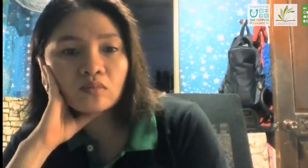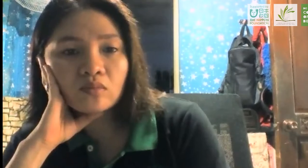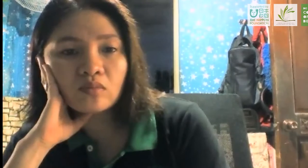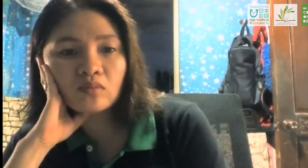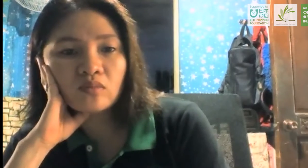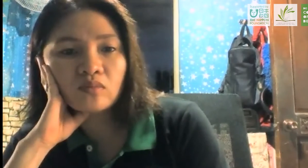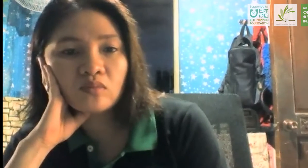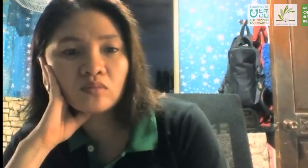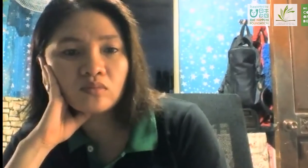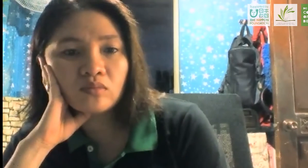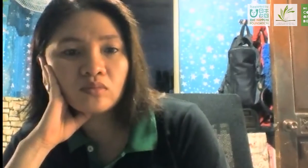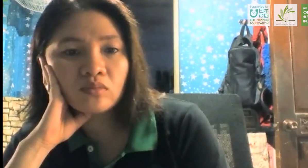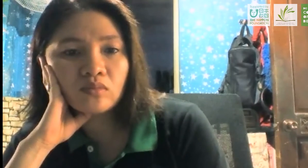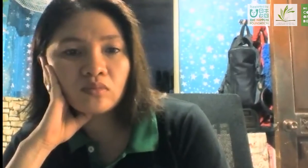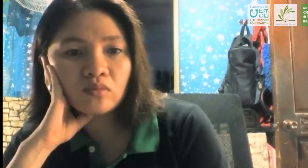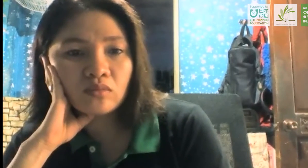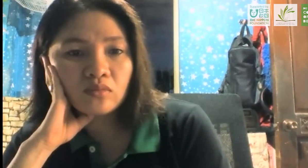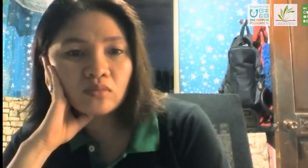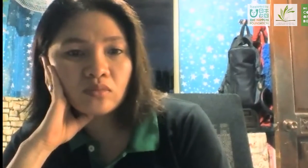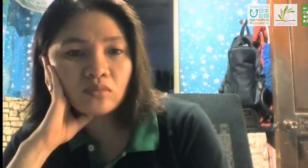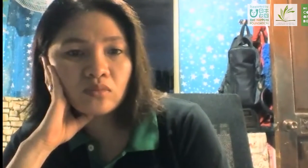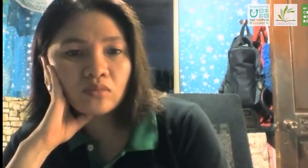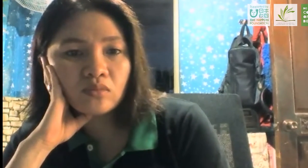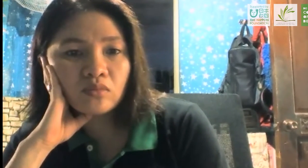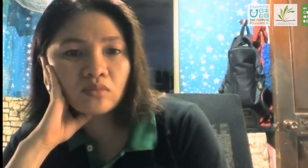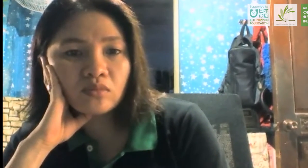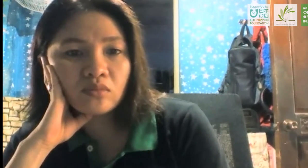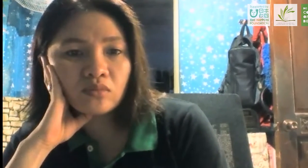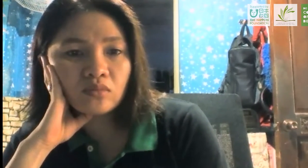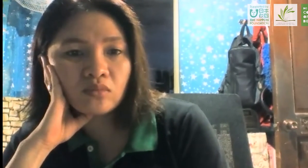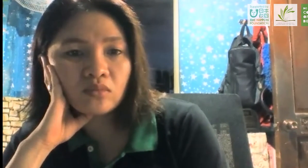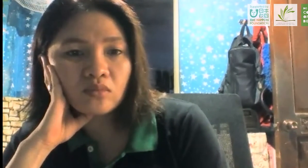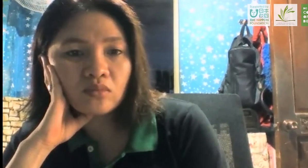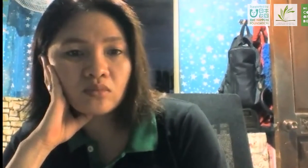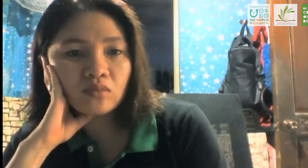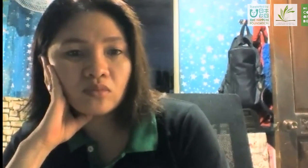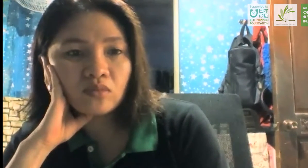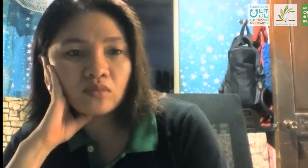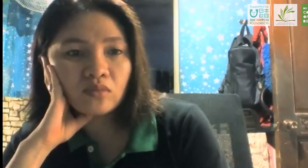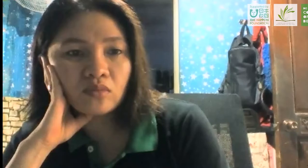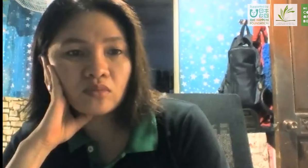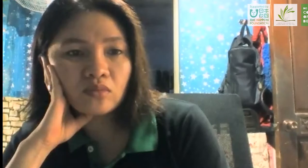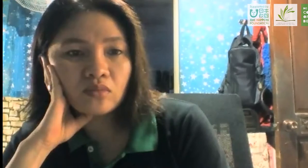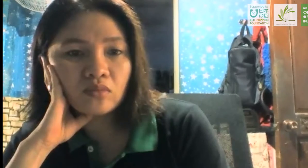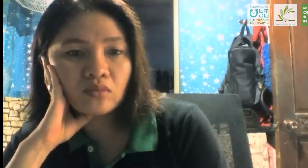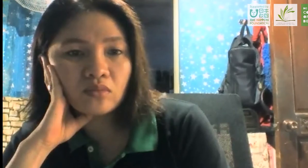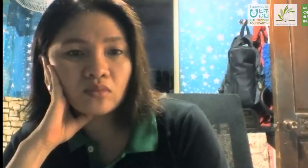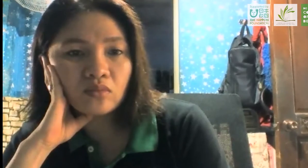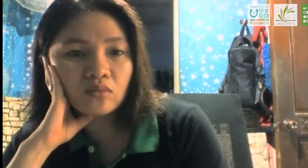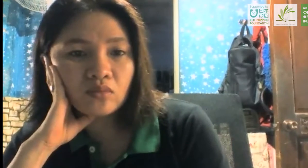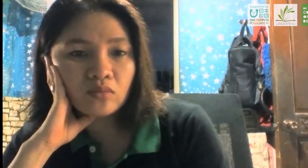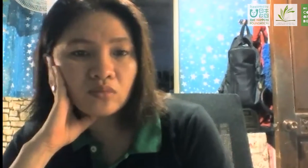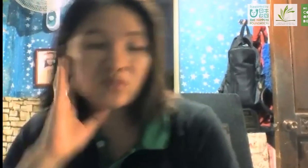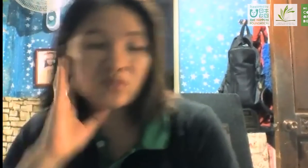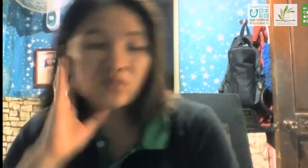you're laughing, but anyway, we use the direct eye gaze picture. You have to